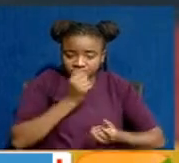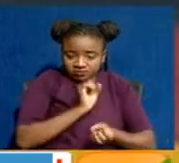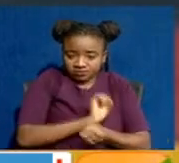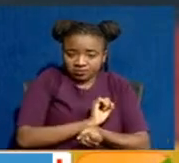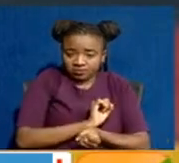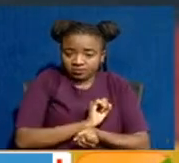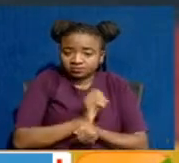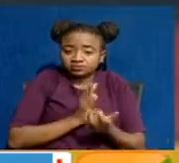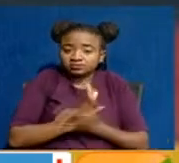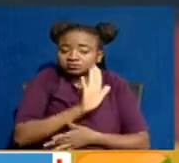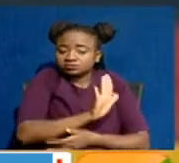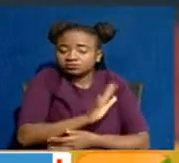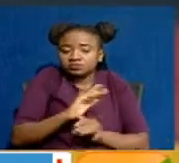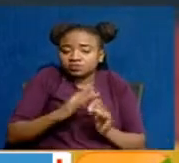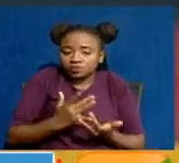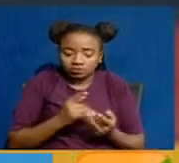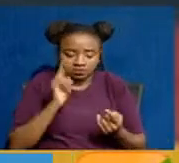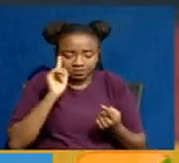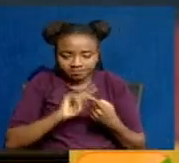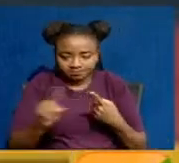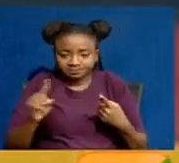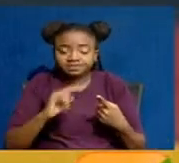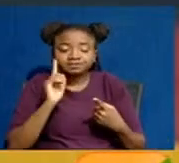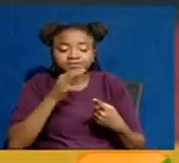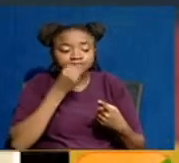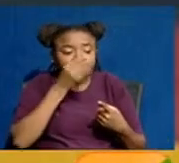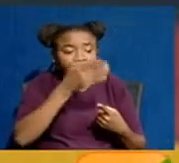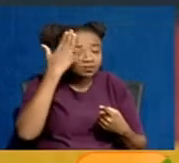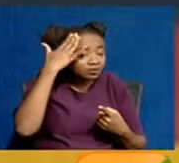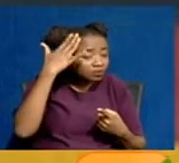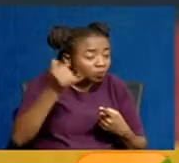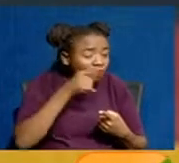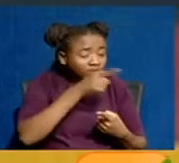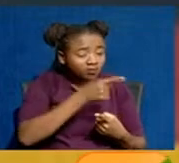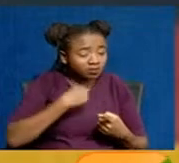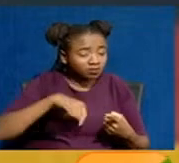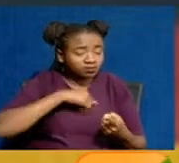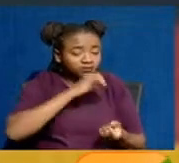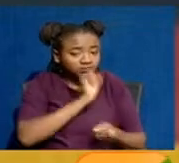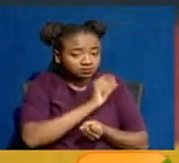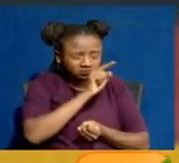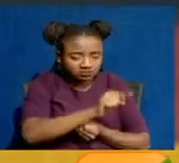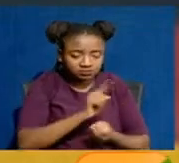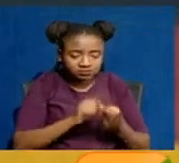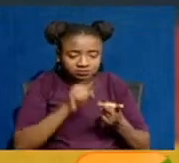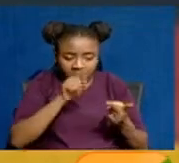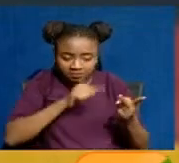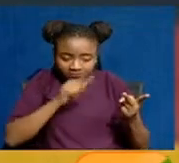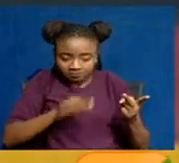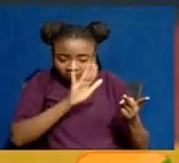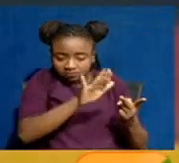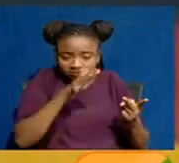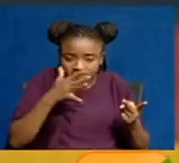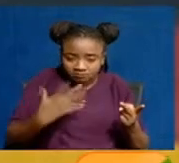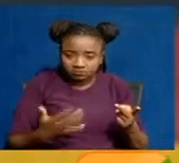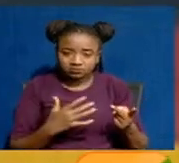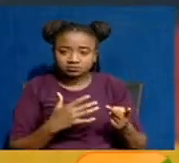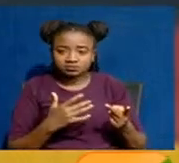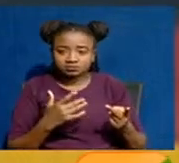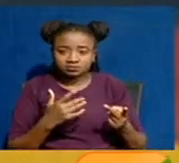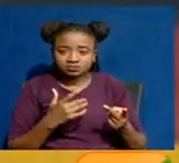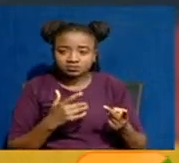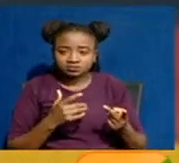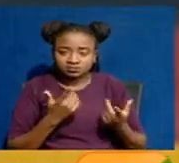informed that they are arrested. The police officer will tell you the reason for the arrest, the charge and the offense that you have committed in a language that